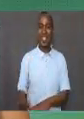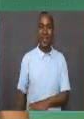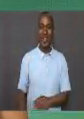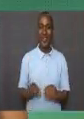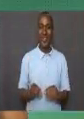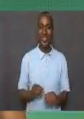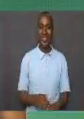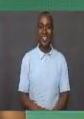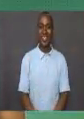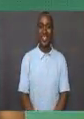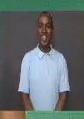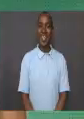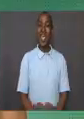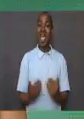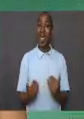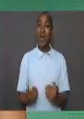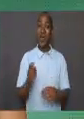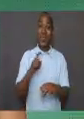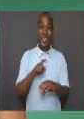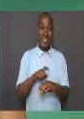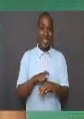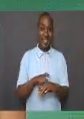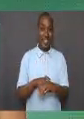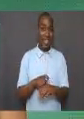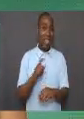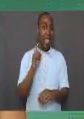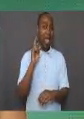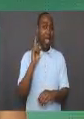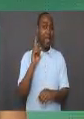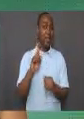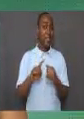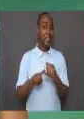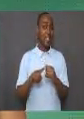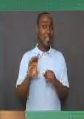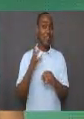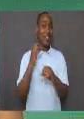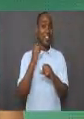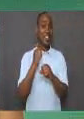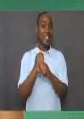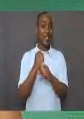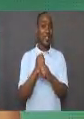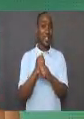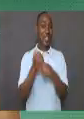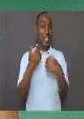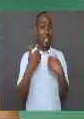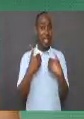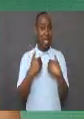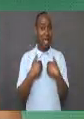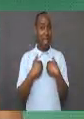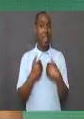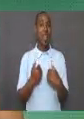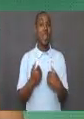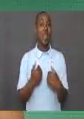Students, we have time for one more activity before we